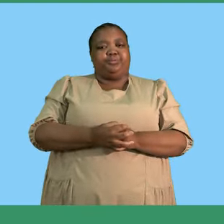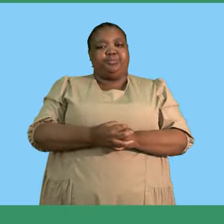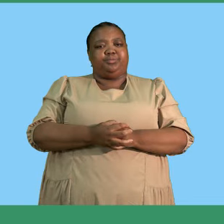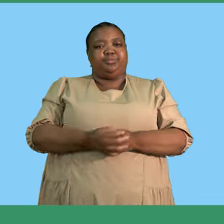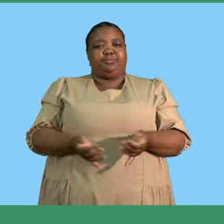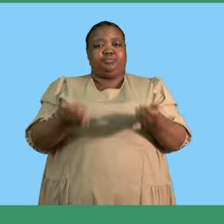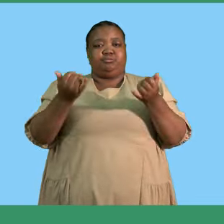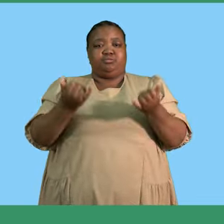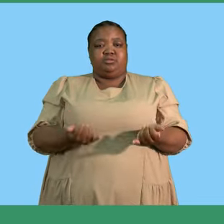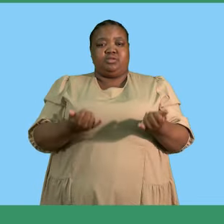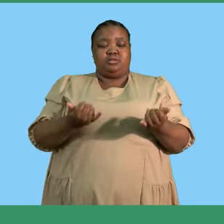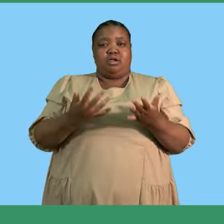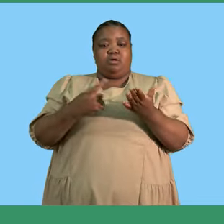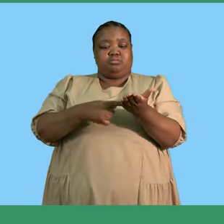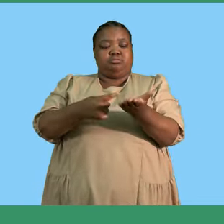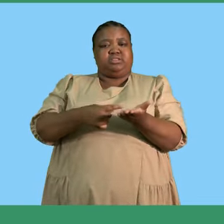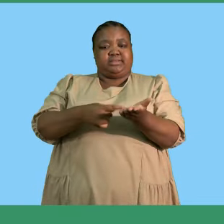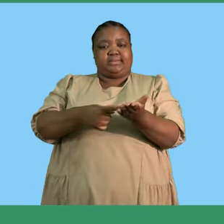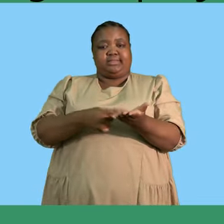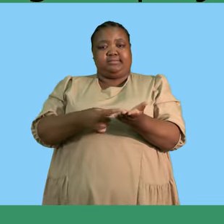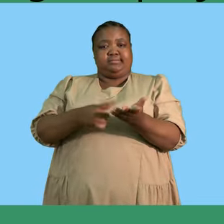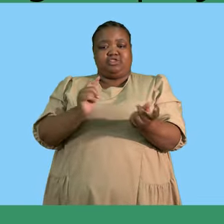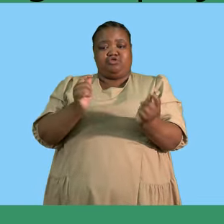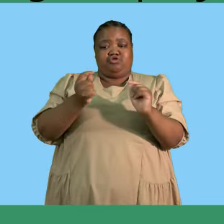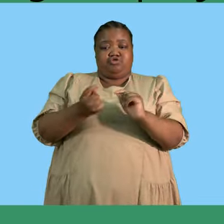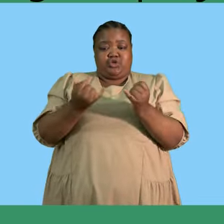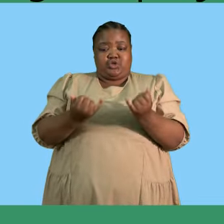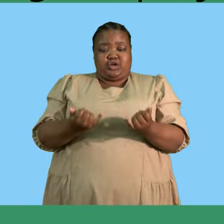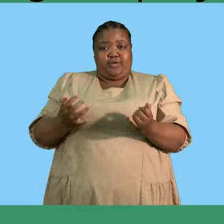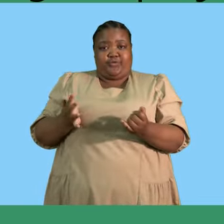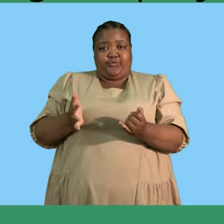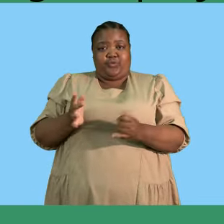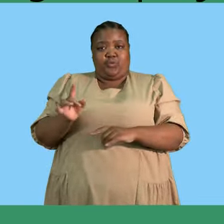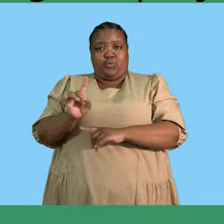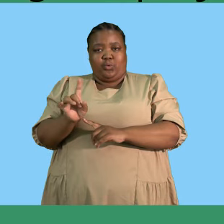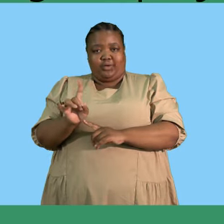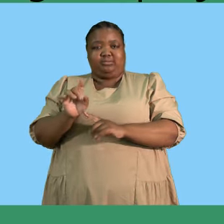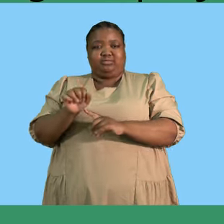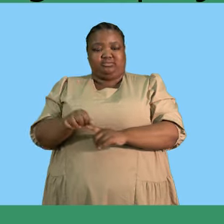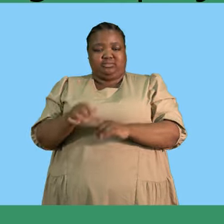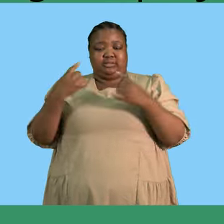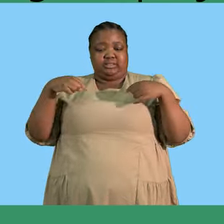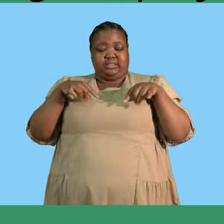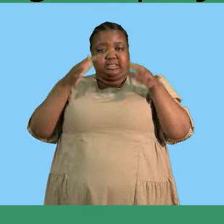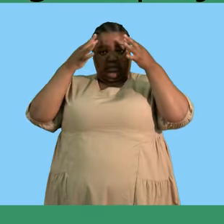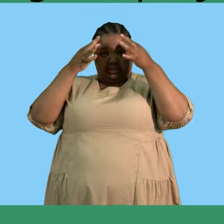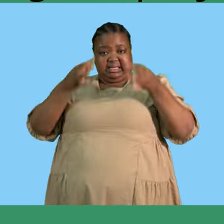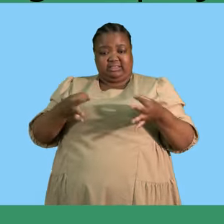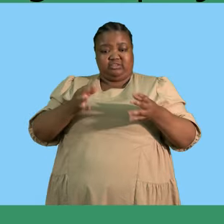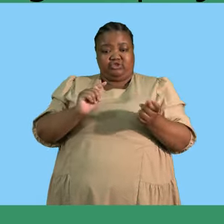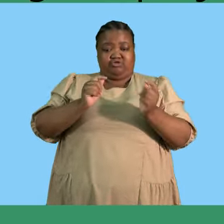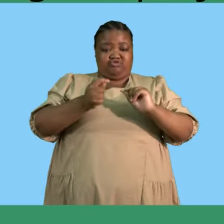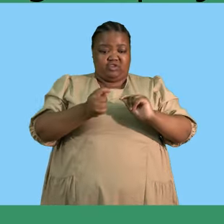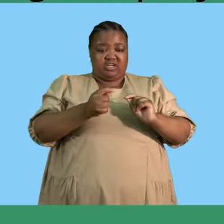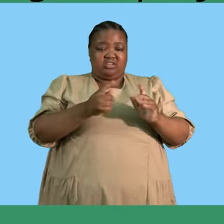rather. So we are going to then describe what is this change that we implement, and then we are then going to